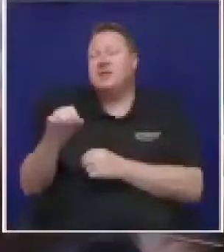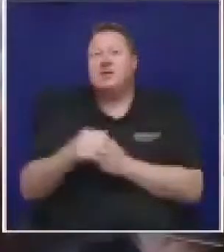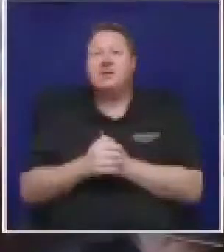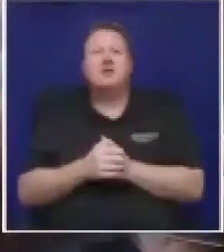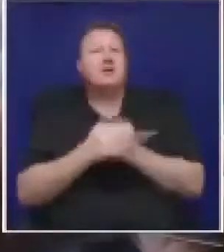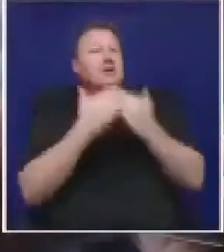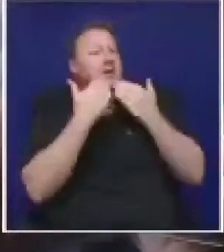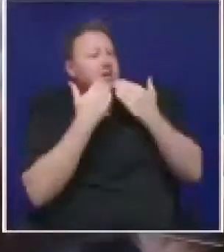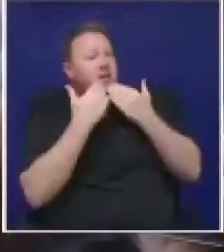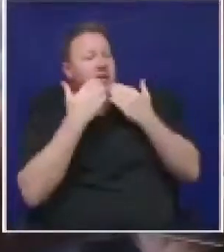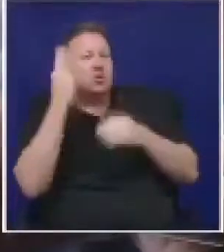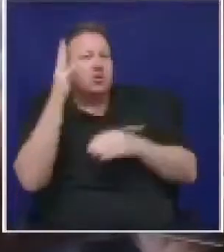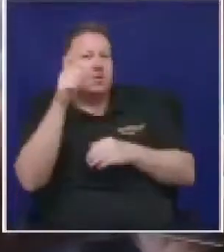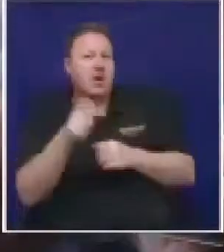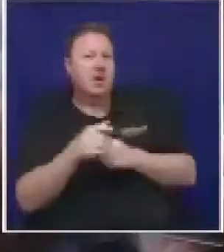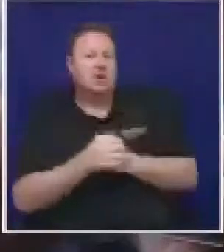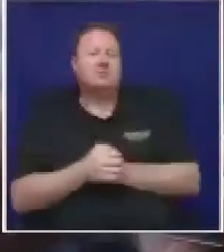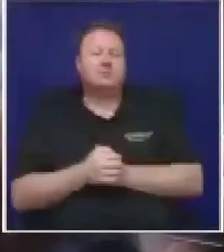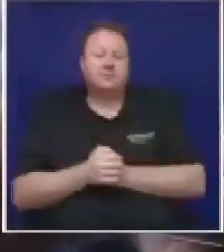Thank you, Speaker.